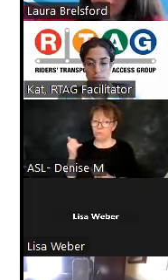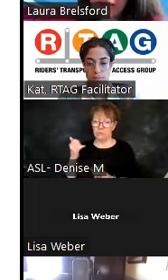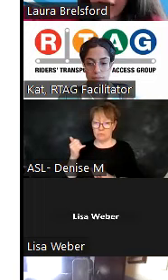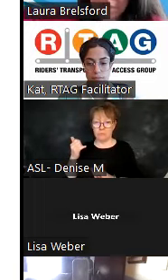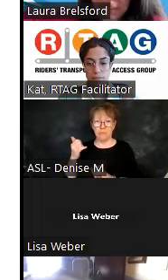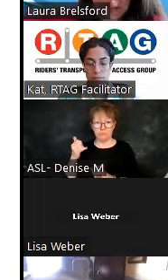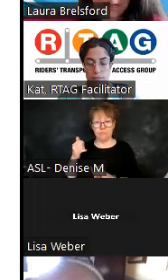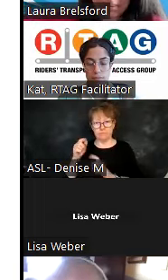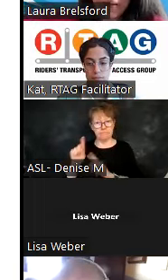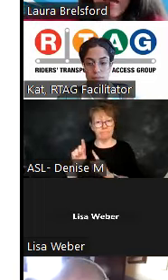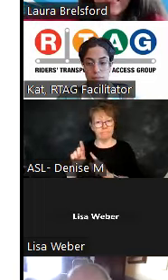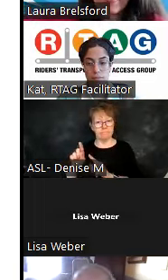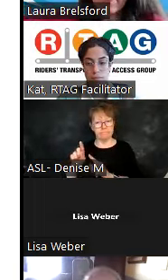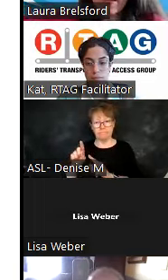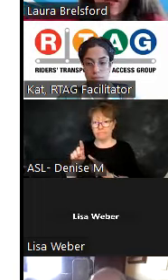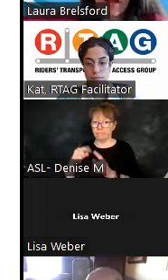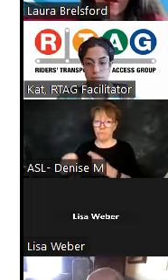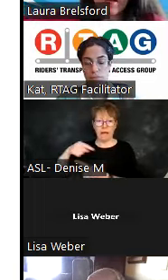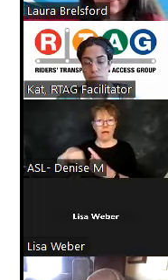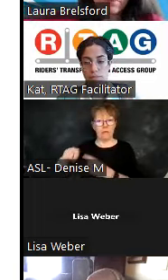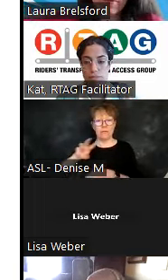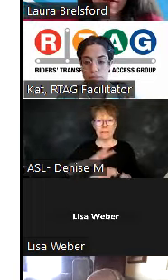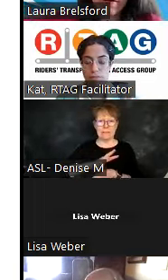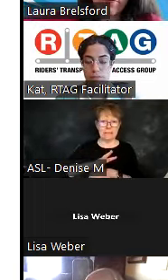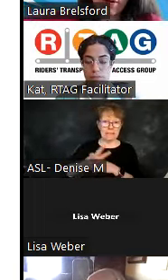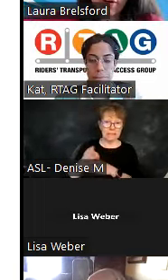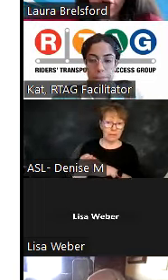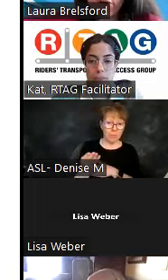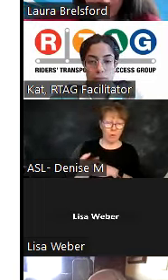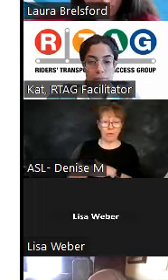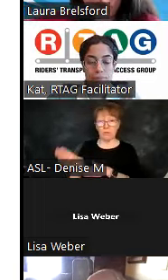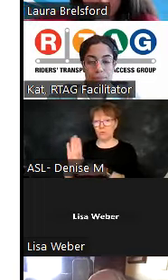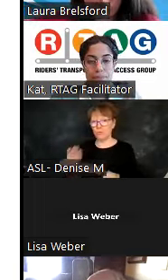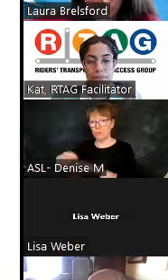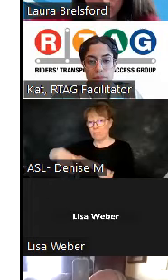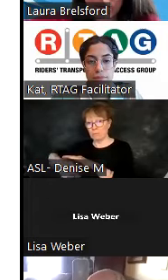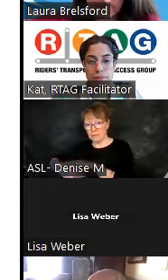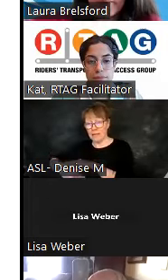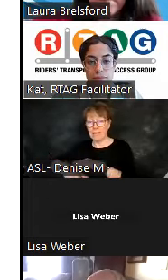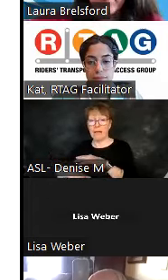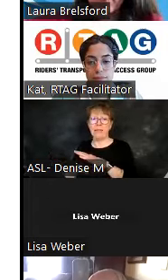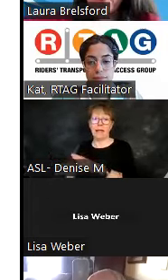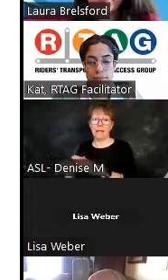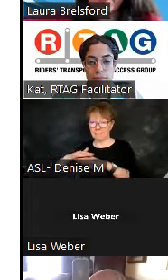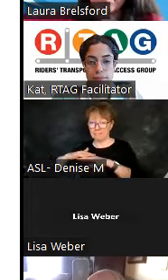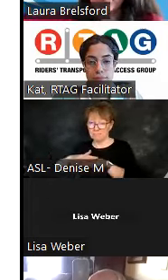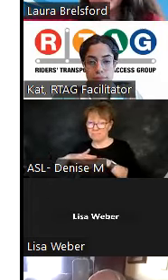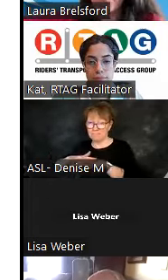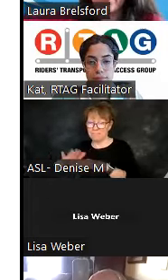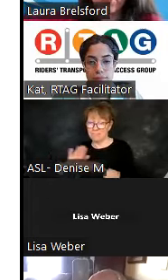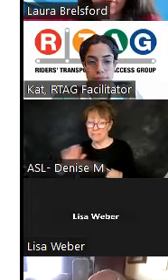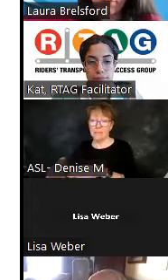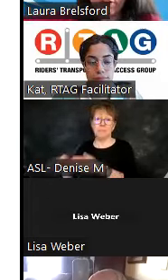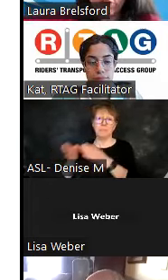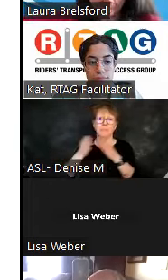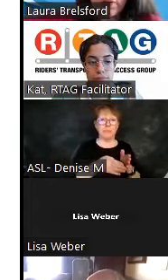a.m. and midnight. And then at a subset of our lower ridership stations, there'll be